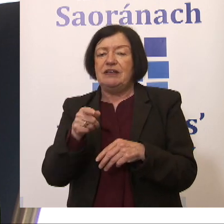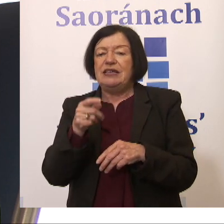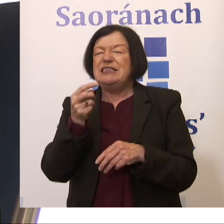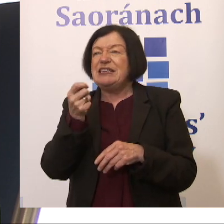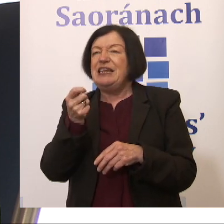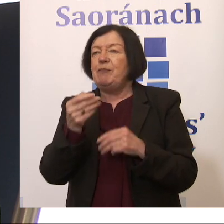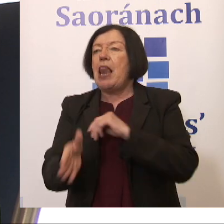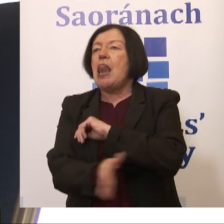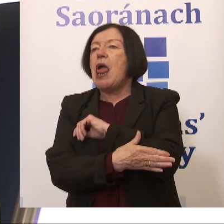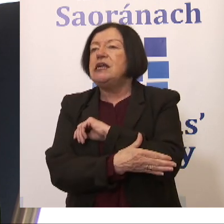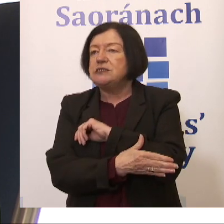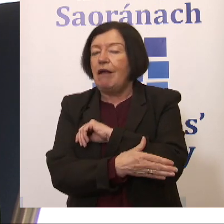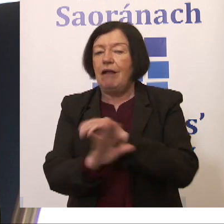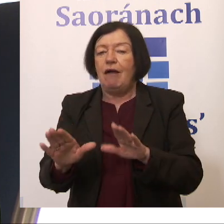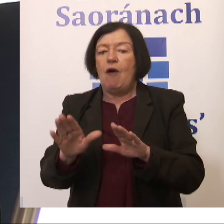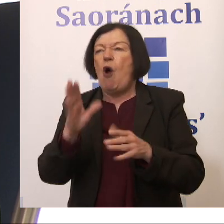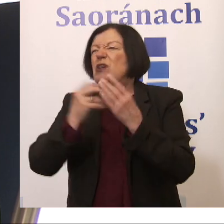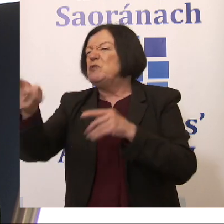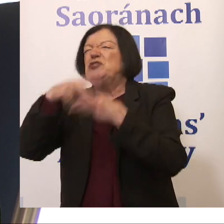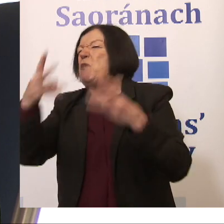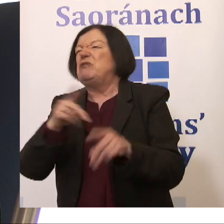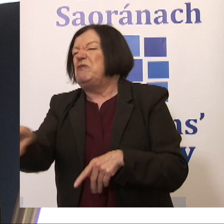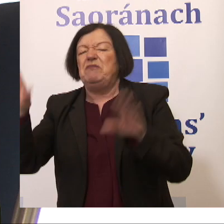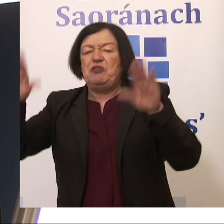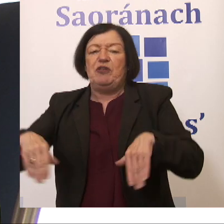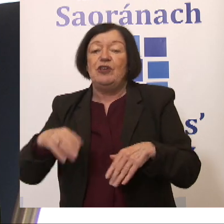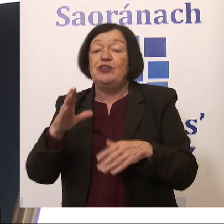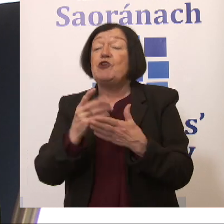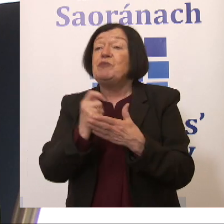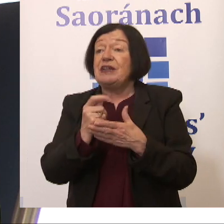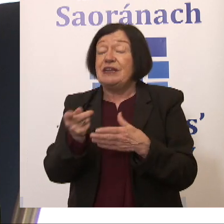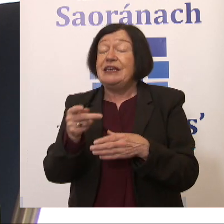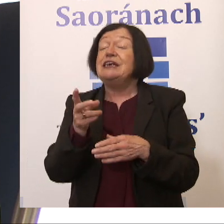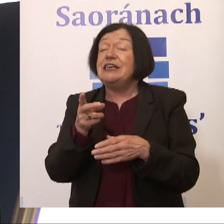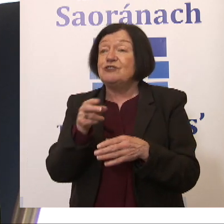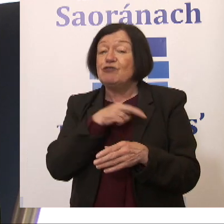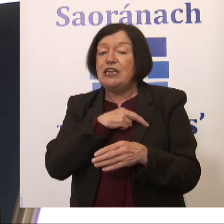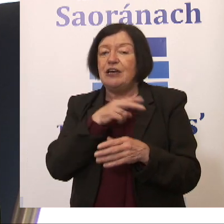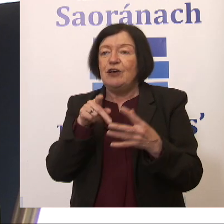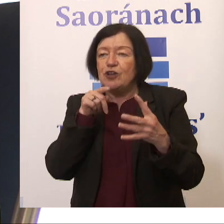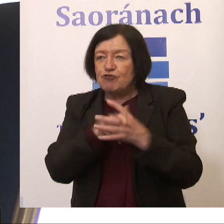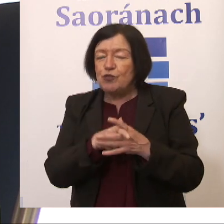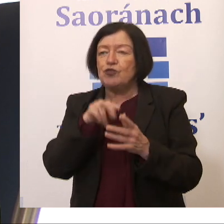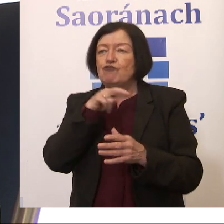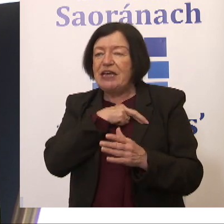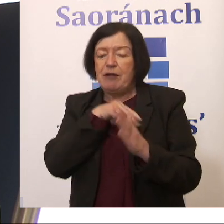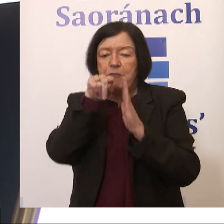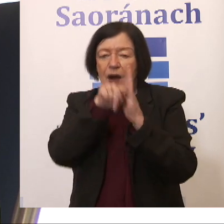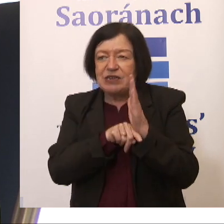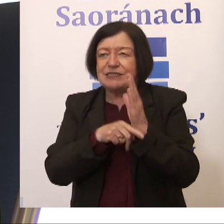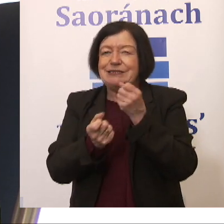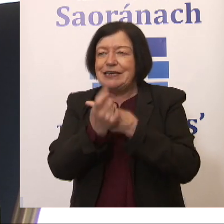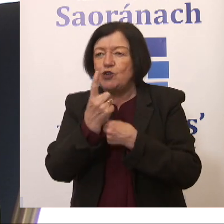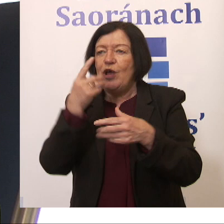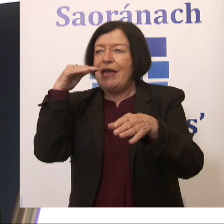little bit lazy when they say, somebody just doesn't want to do something. Sometimes it is a question of working through the real policy issues and the real